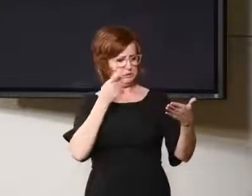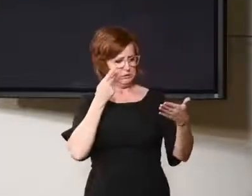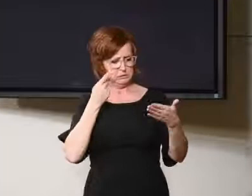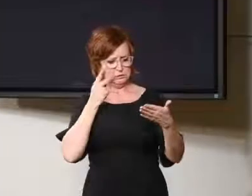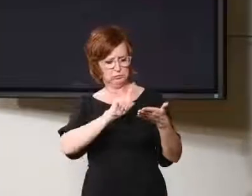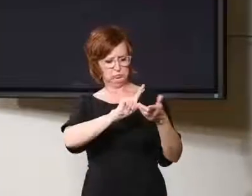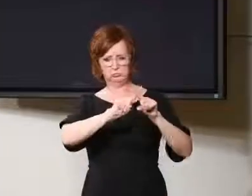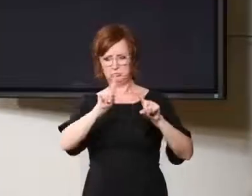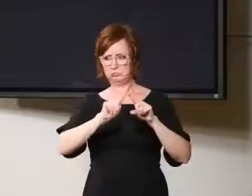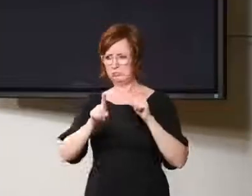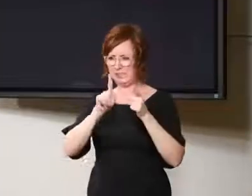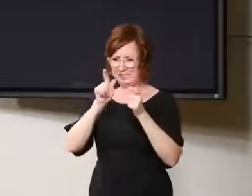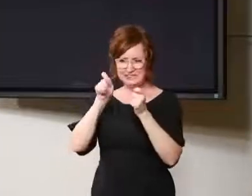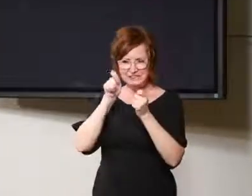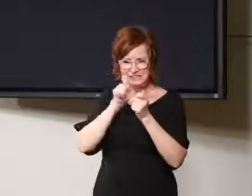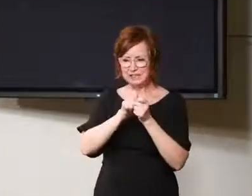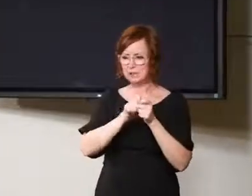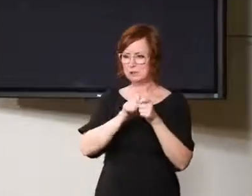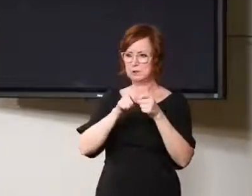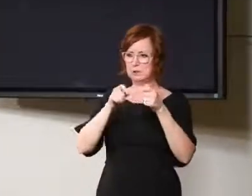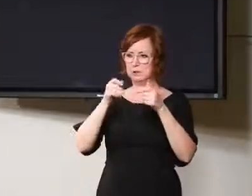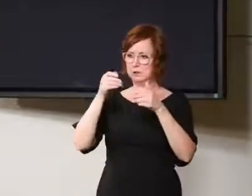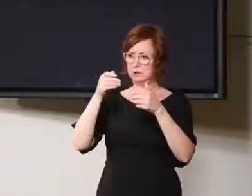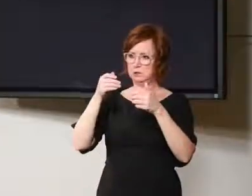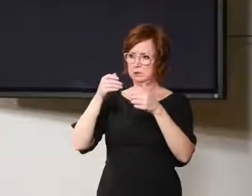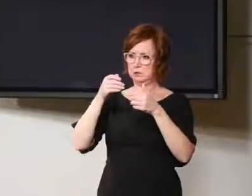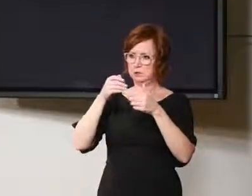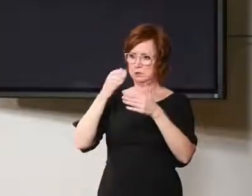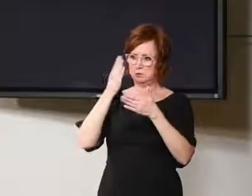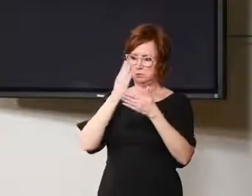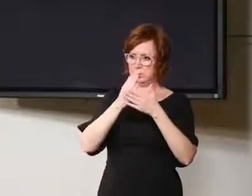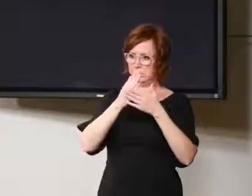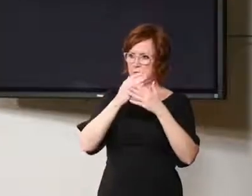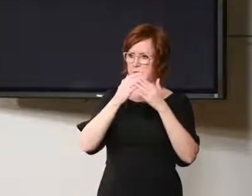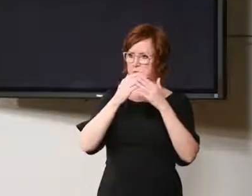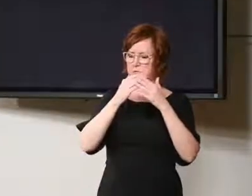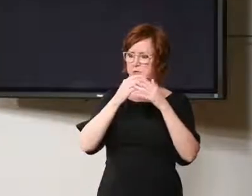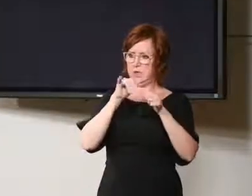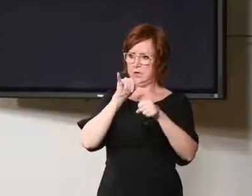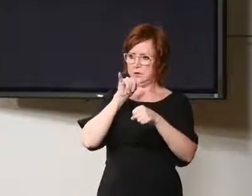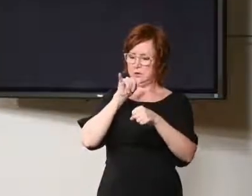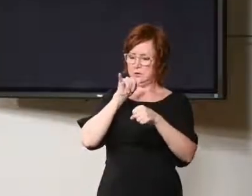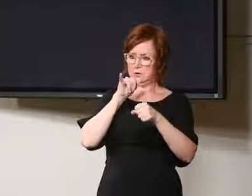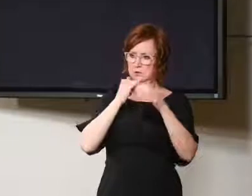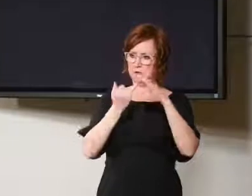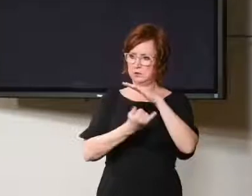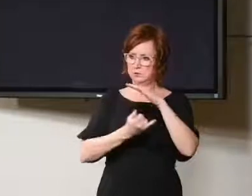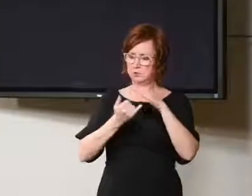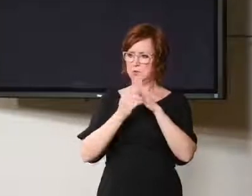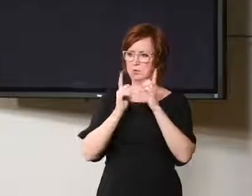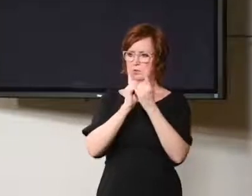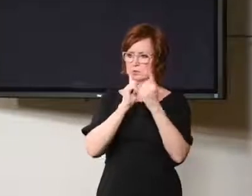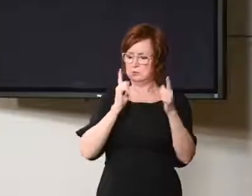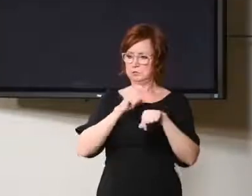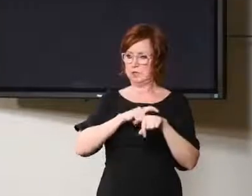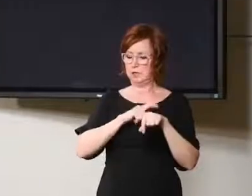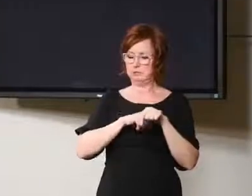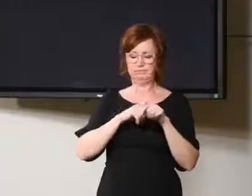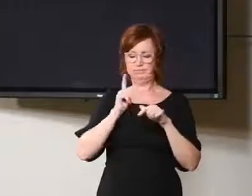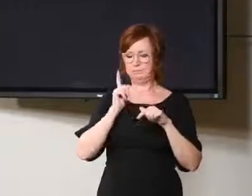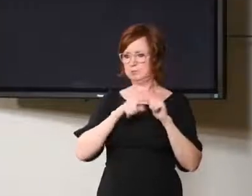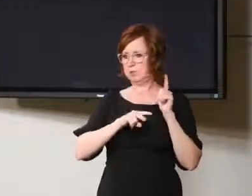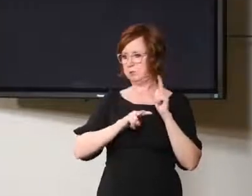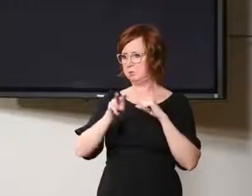when those restrictions would come off, but is more trying to estimate when the peak will be province by province.